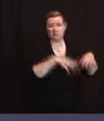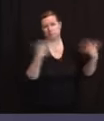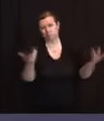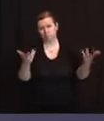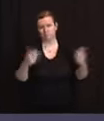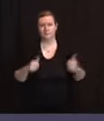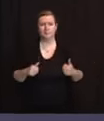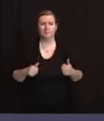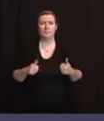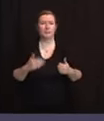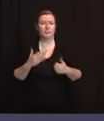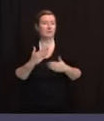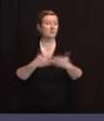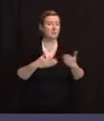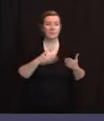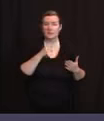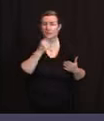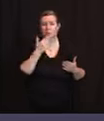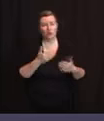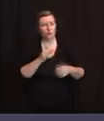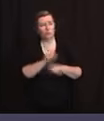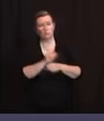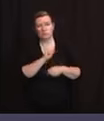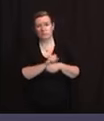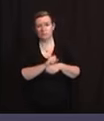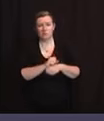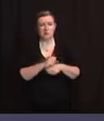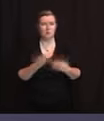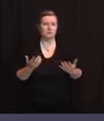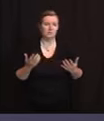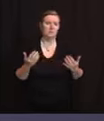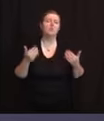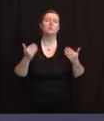done. So with that, let's move on. Do you have anything? Thank you.